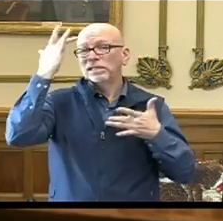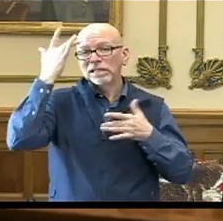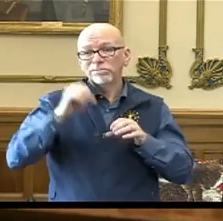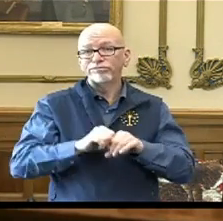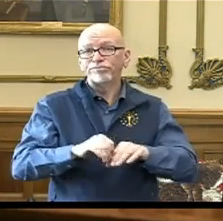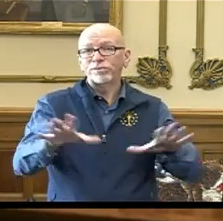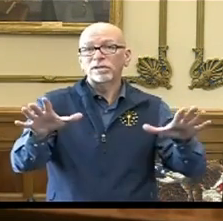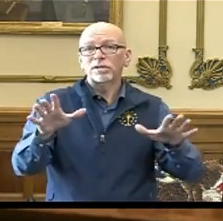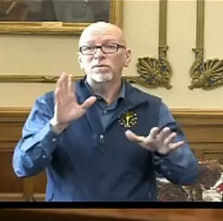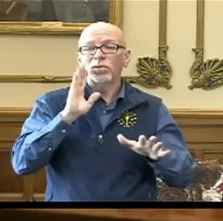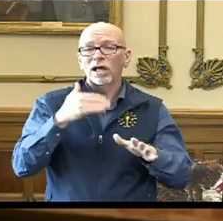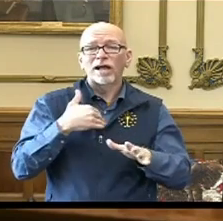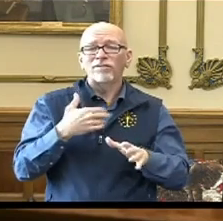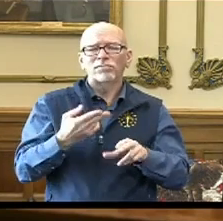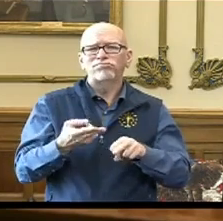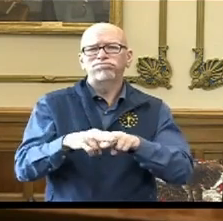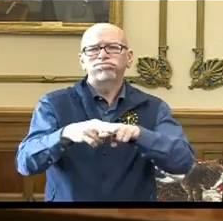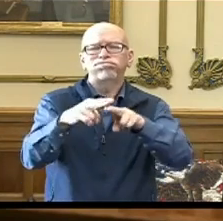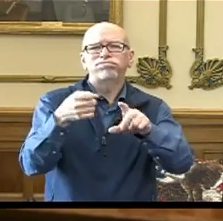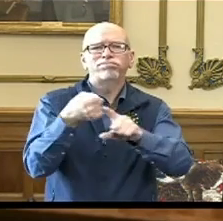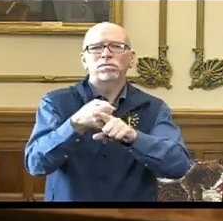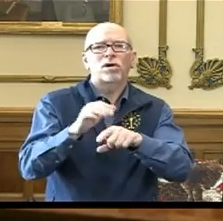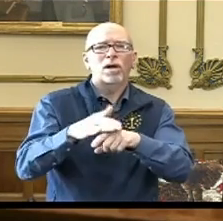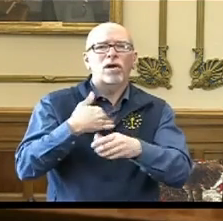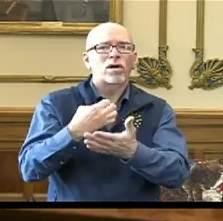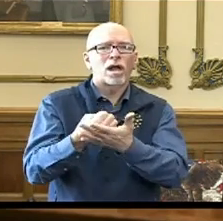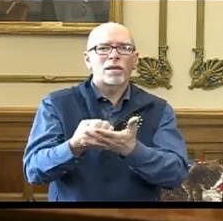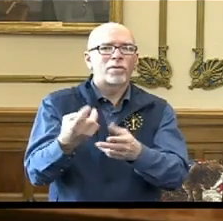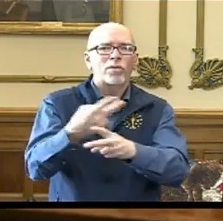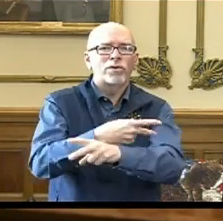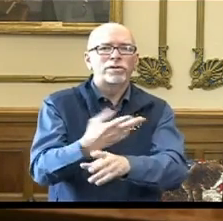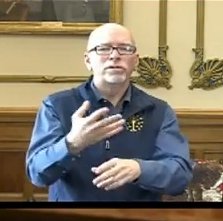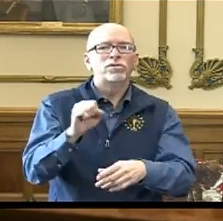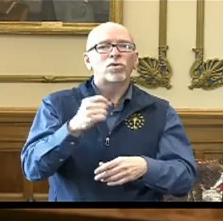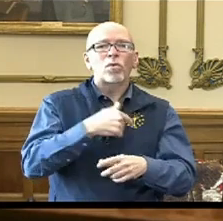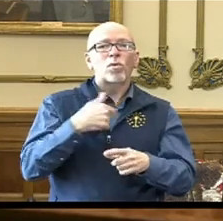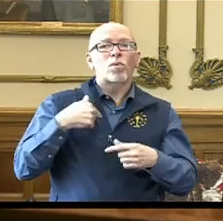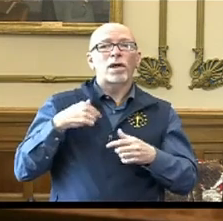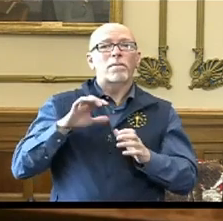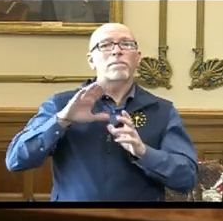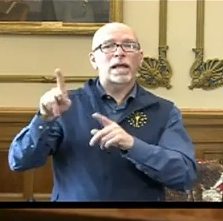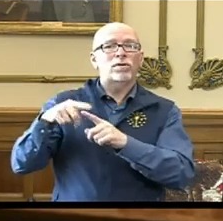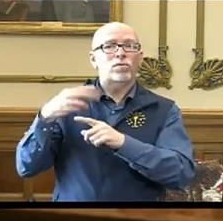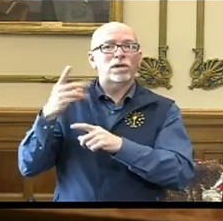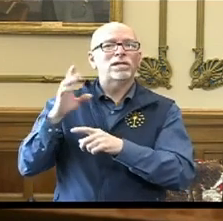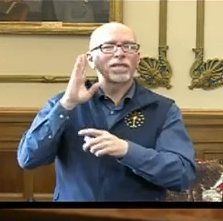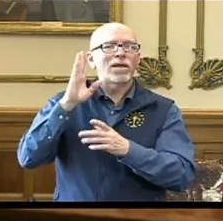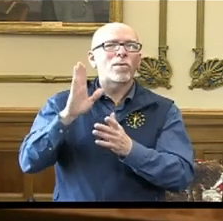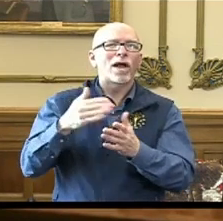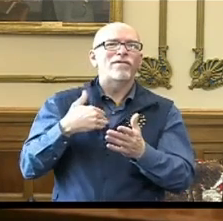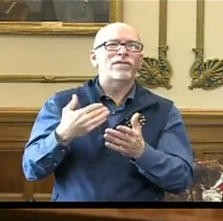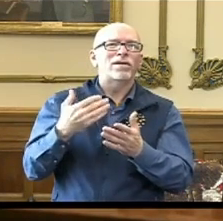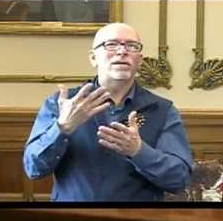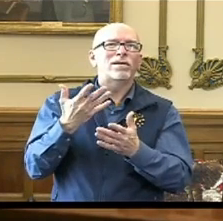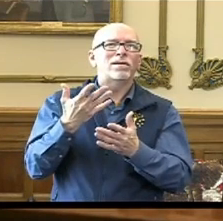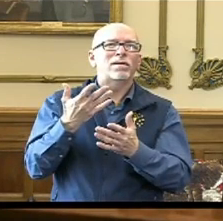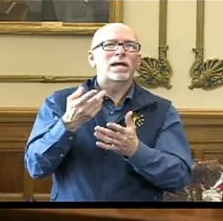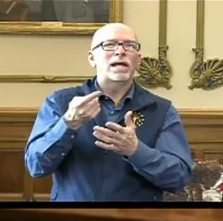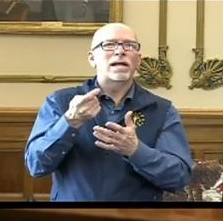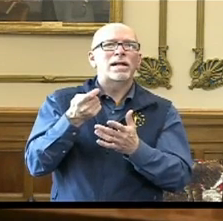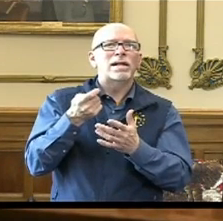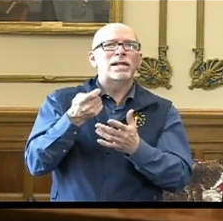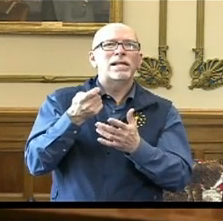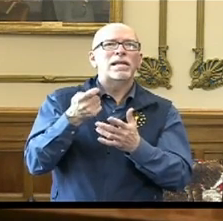a snowball effect into the economy. So when we get back, there'll be, I think, very little done in terms